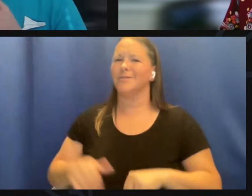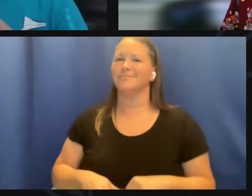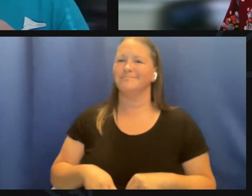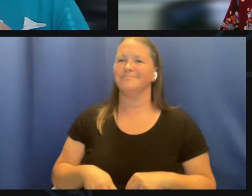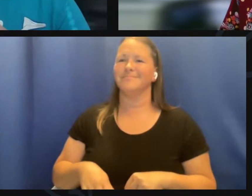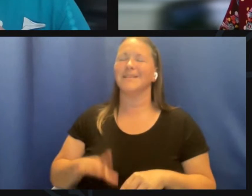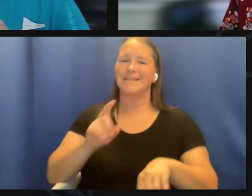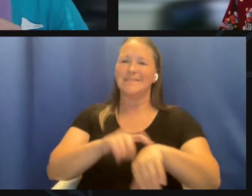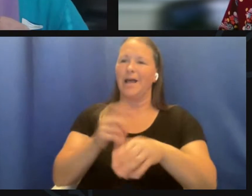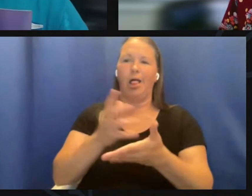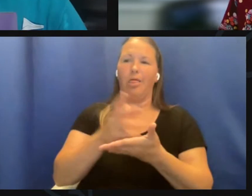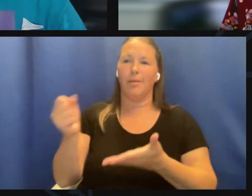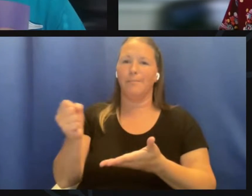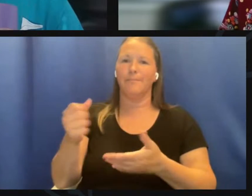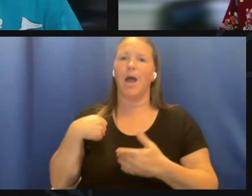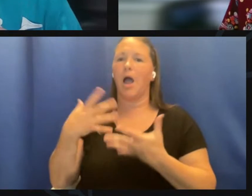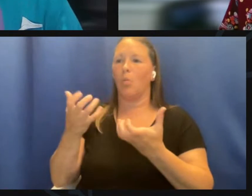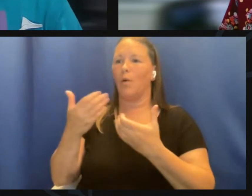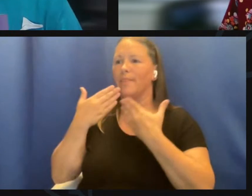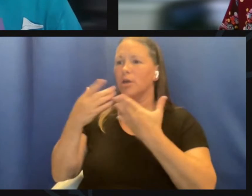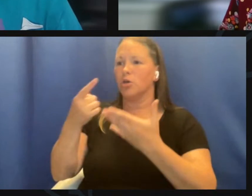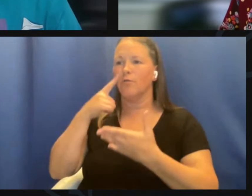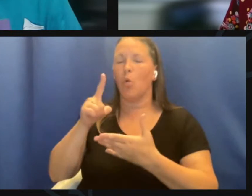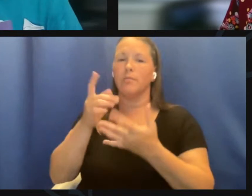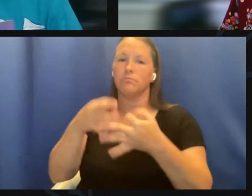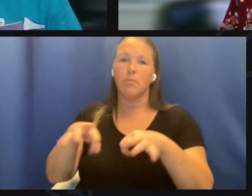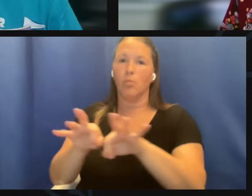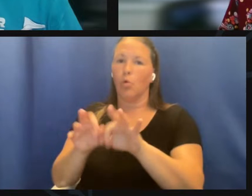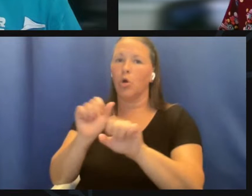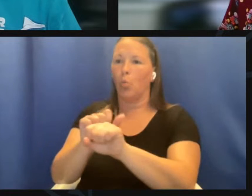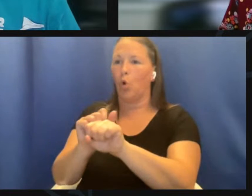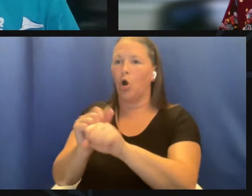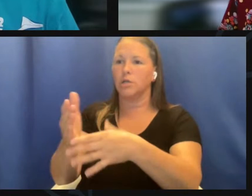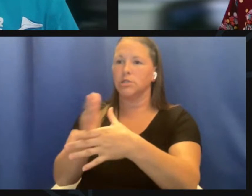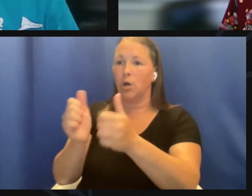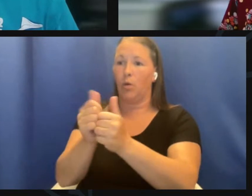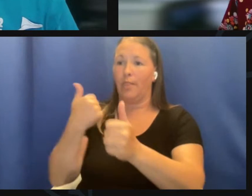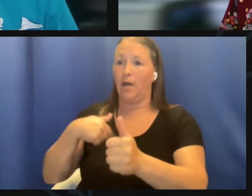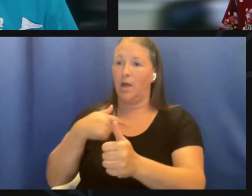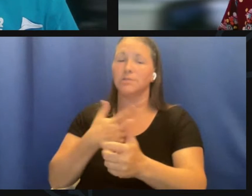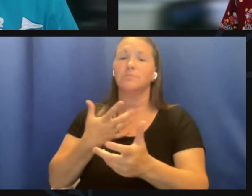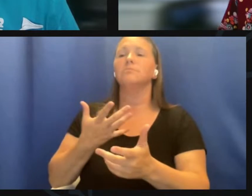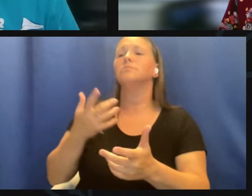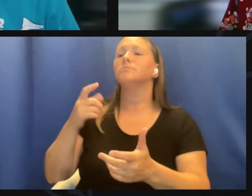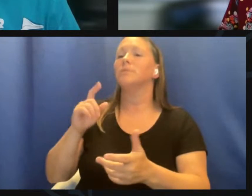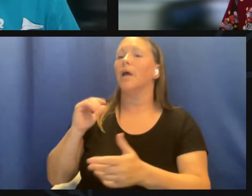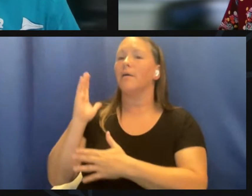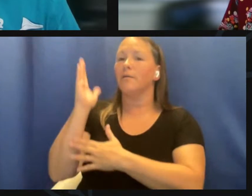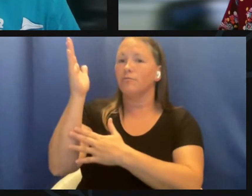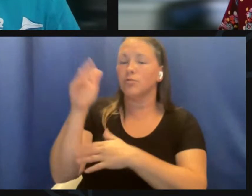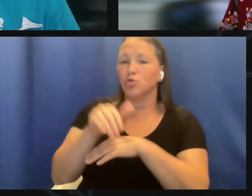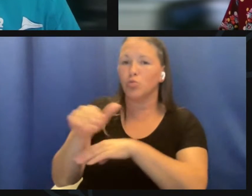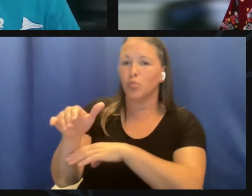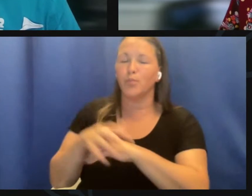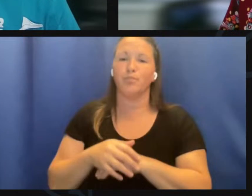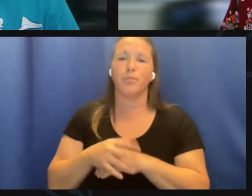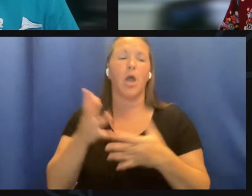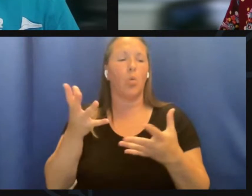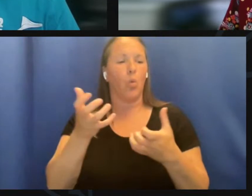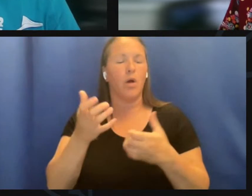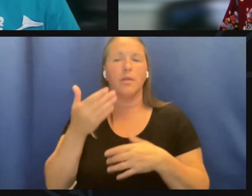so much, Alexandra, for this essential work and sharing it with us this afternoon. I'd like to thank our partners at the Maryland State Archives and the Maryland 4